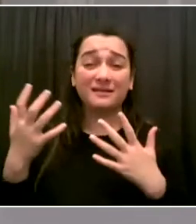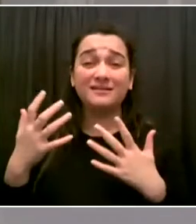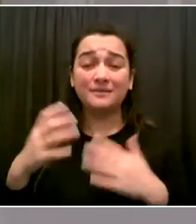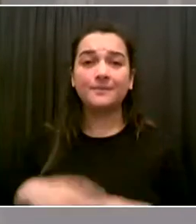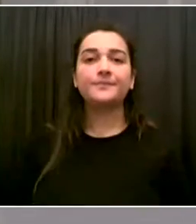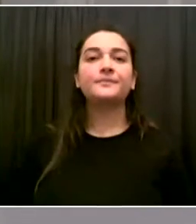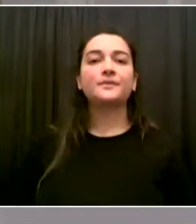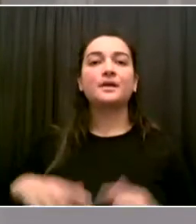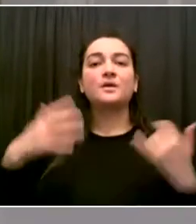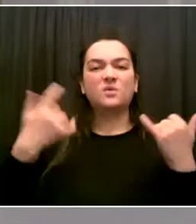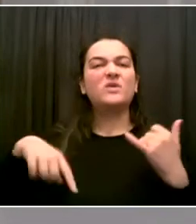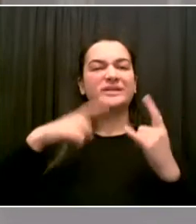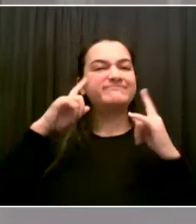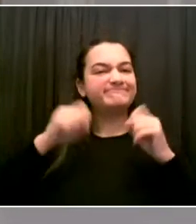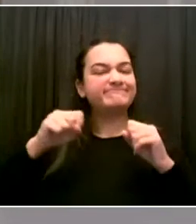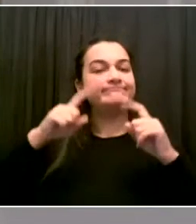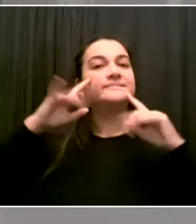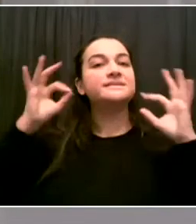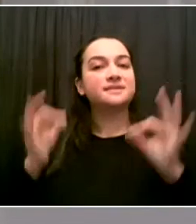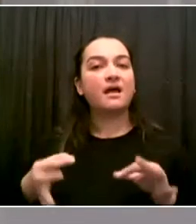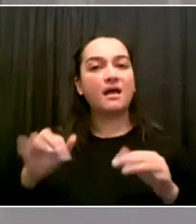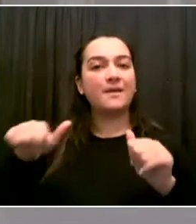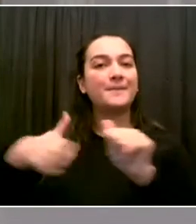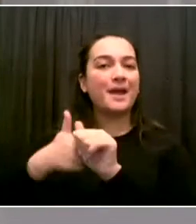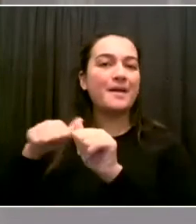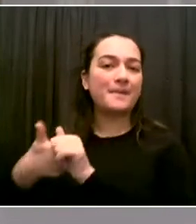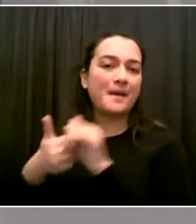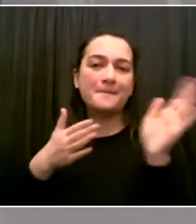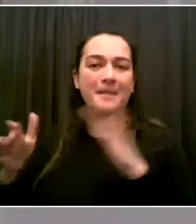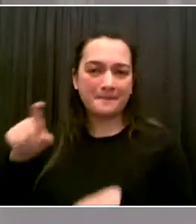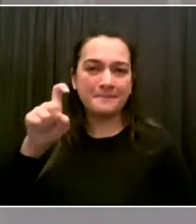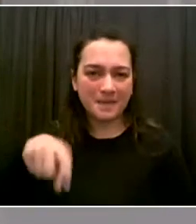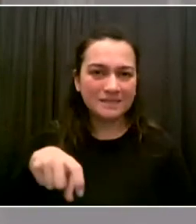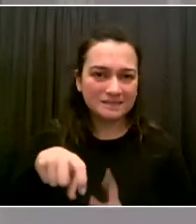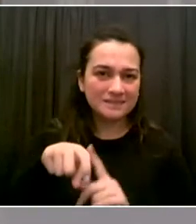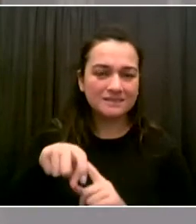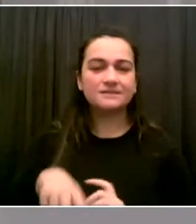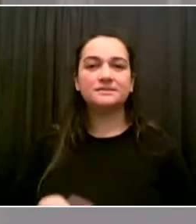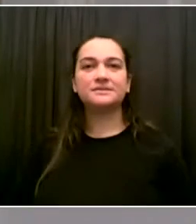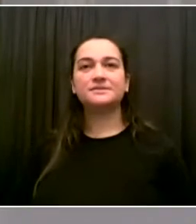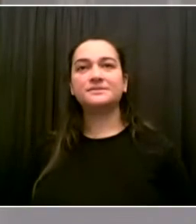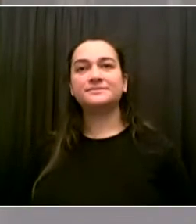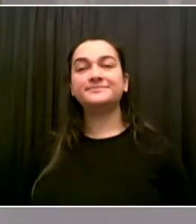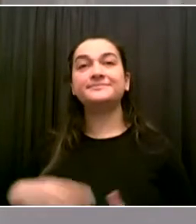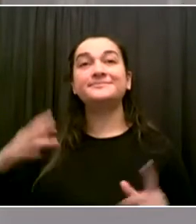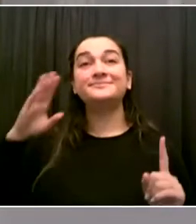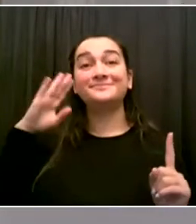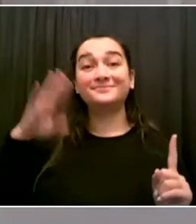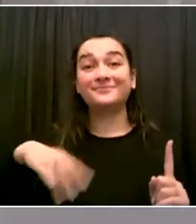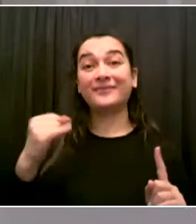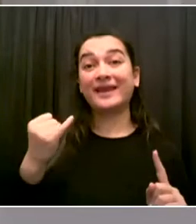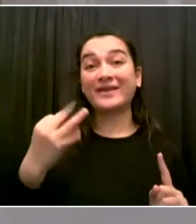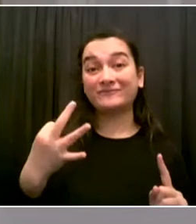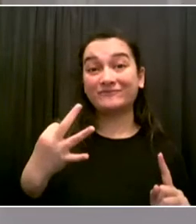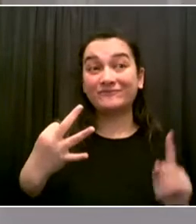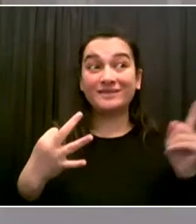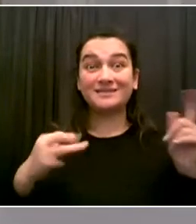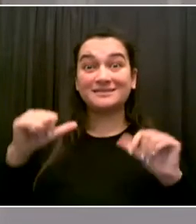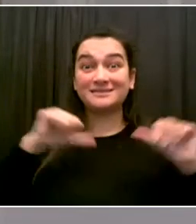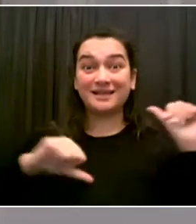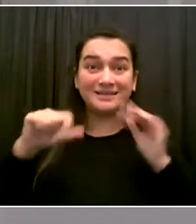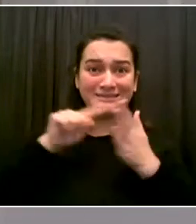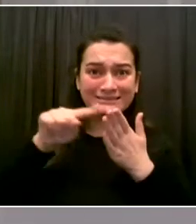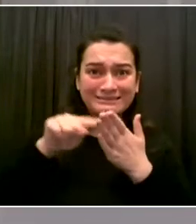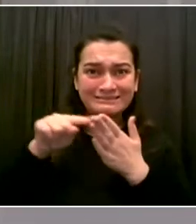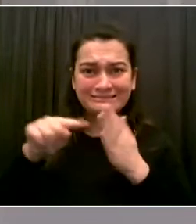important for people to understand how we look at it. When there have been clear scientific studies showing the benefit of a regimen,